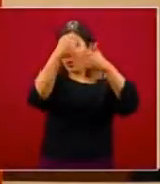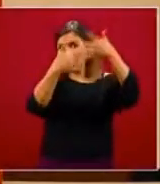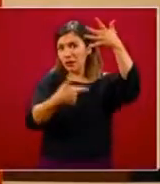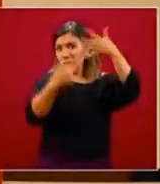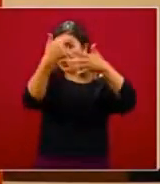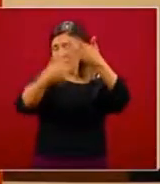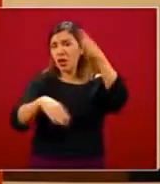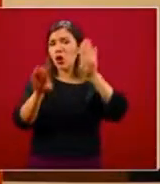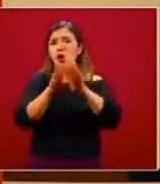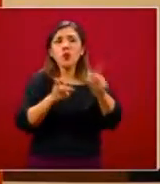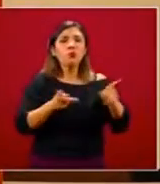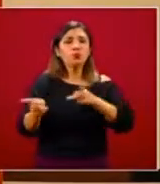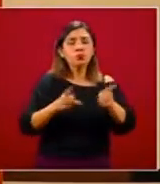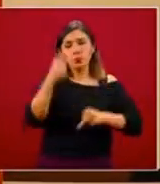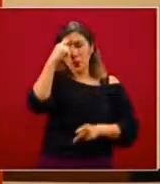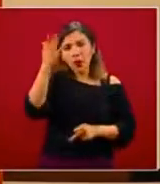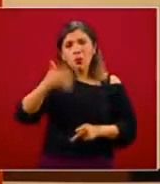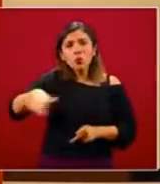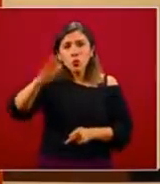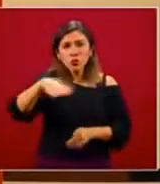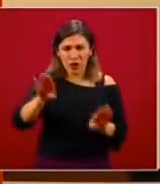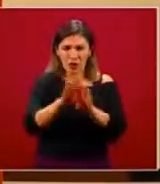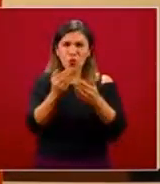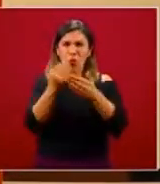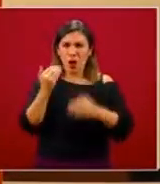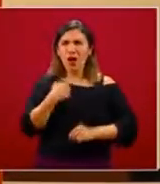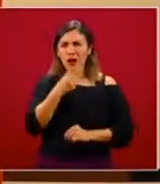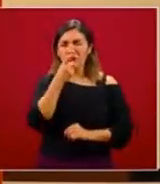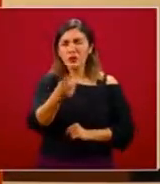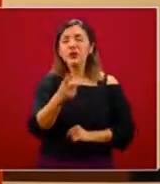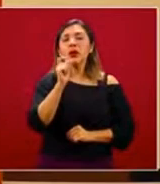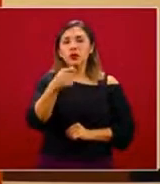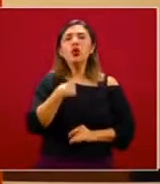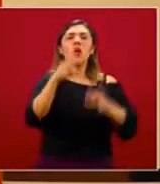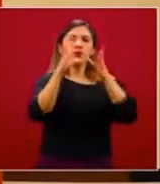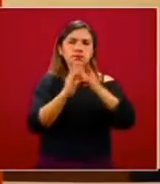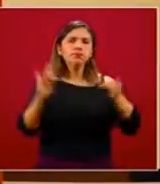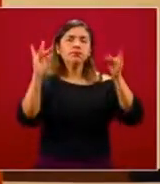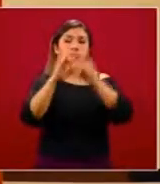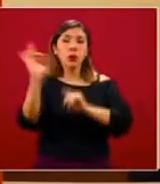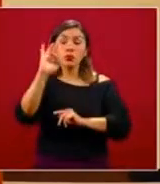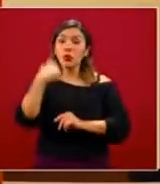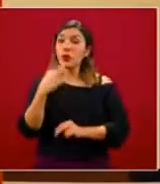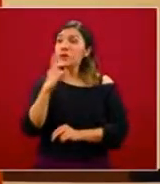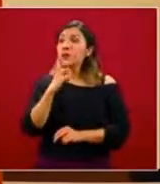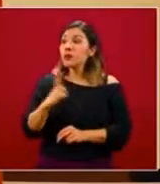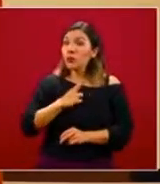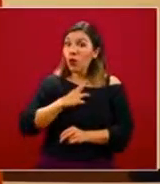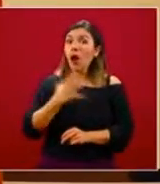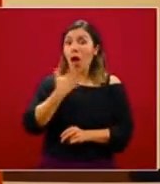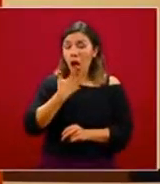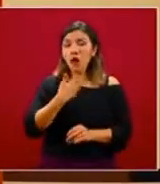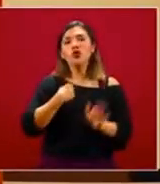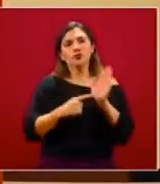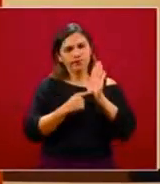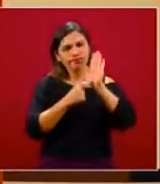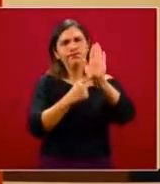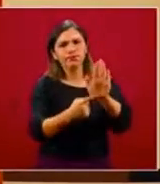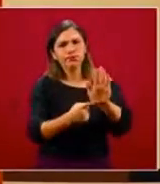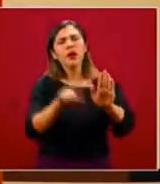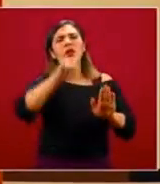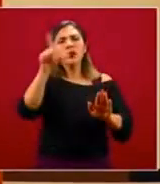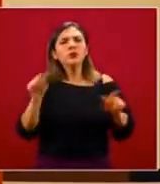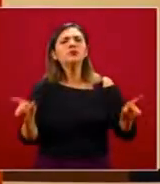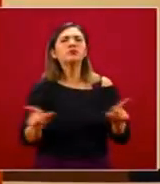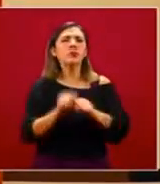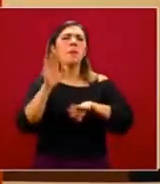los been distintos procesos de added up búsqueda que from ya hemos start with comentado the y different que iremos search explicando. Tan processes pronto that tenemos we've talked resultados, los about presentamos before. y después una